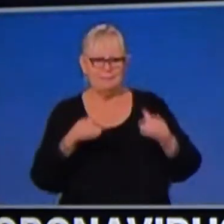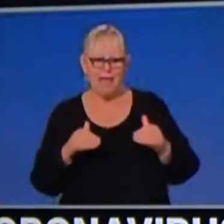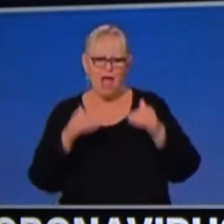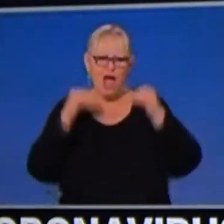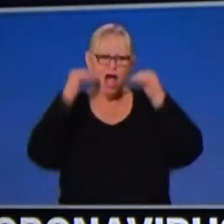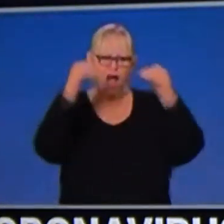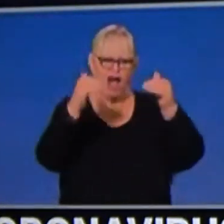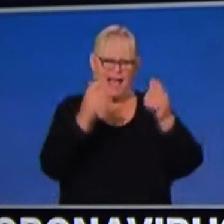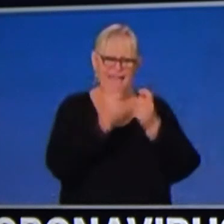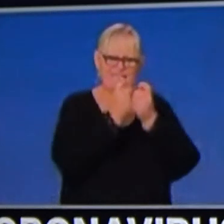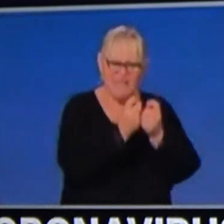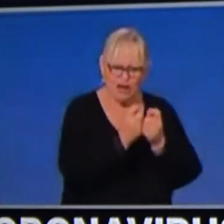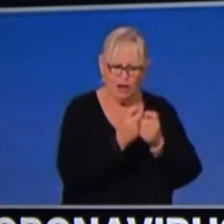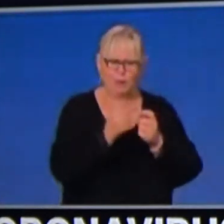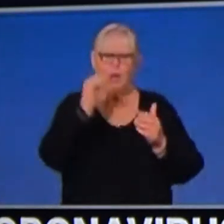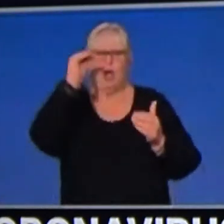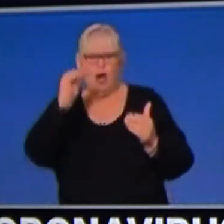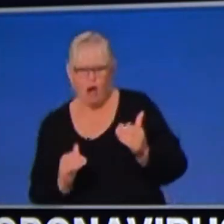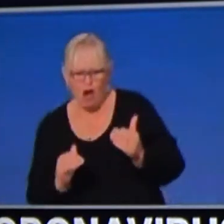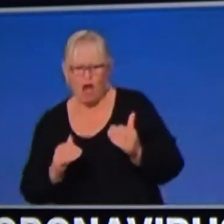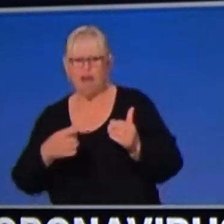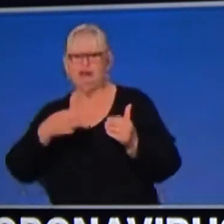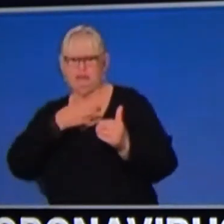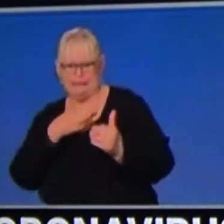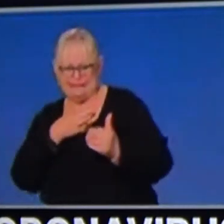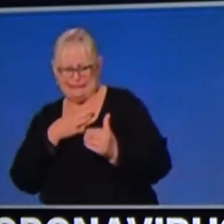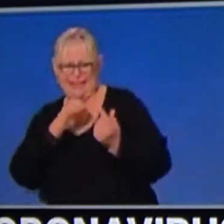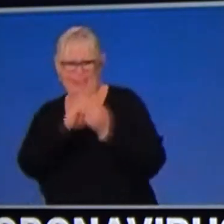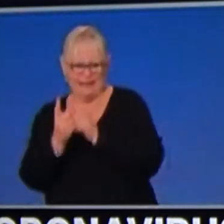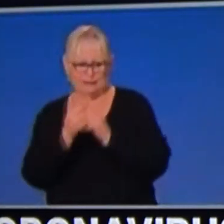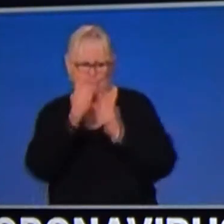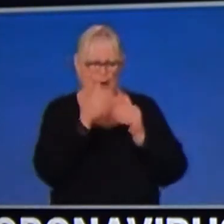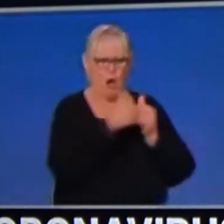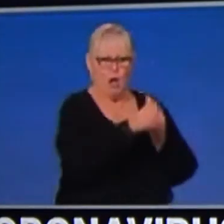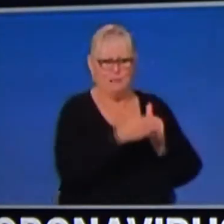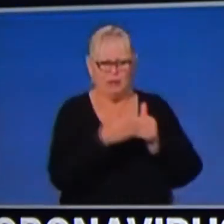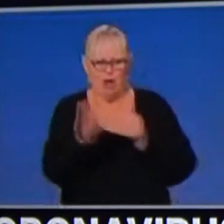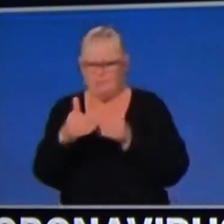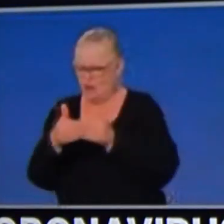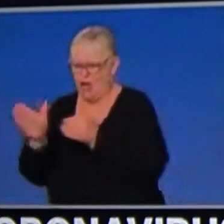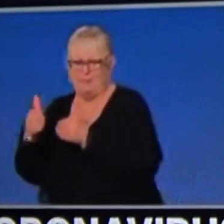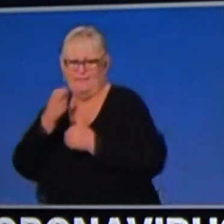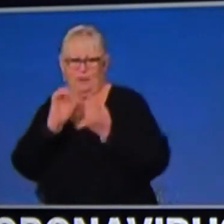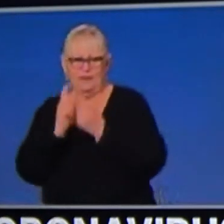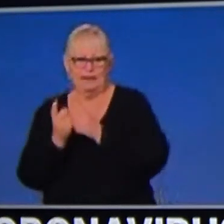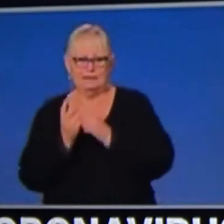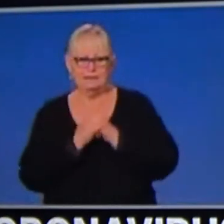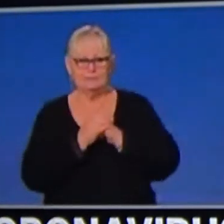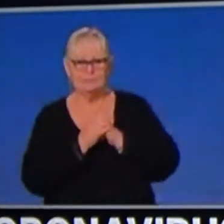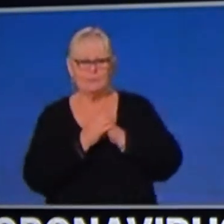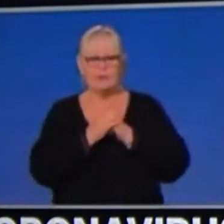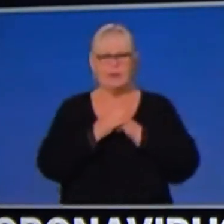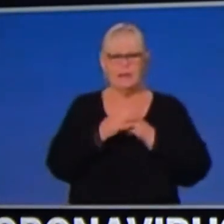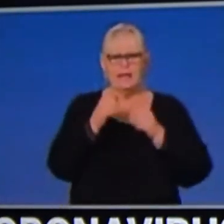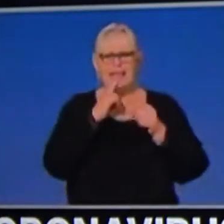activities that we'll be able to start to open up more of. And out of the road the same way you came in, effectively? Is